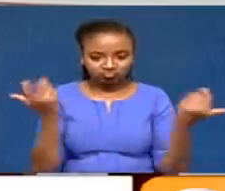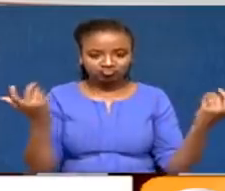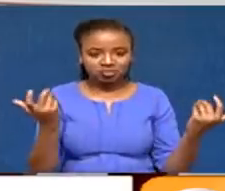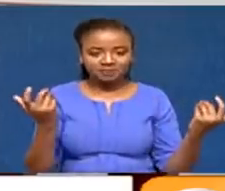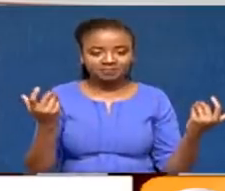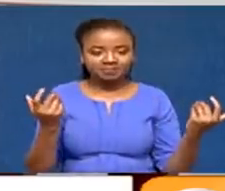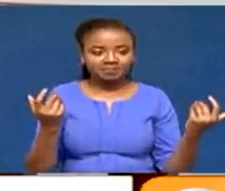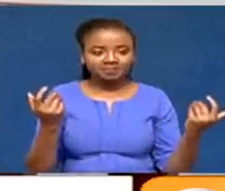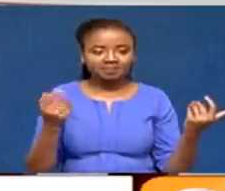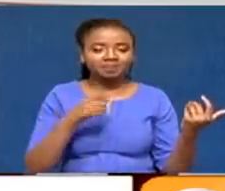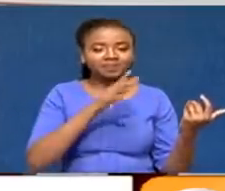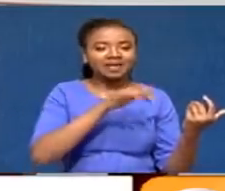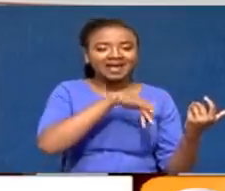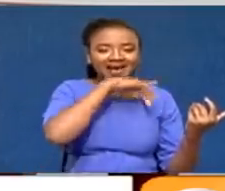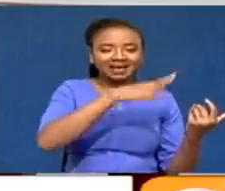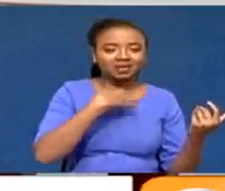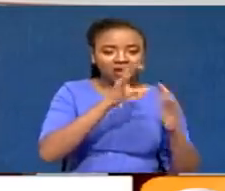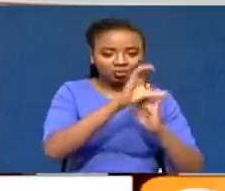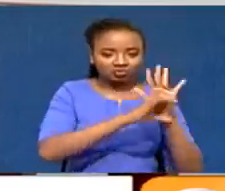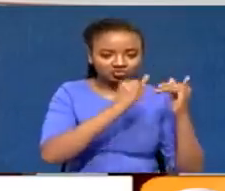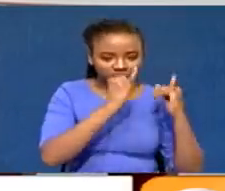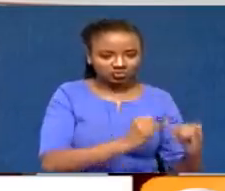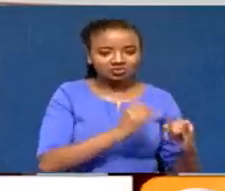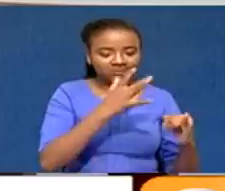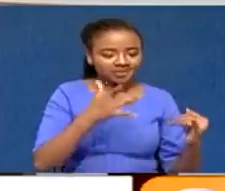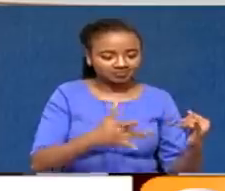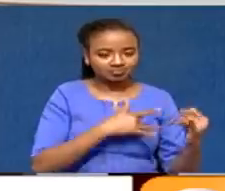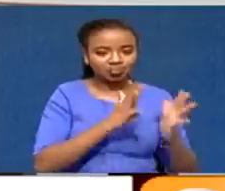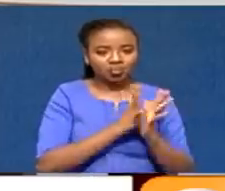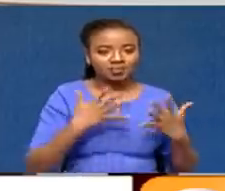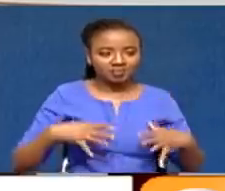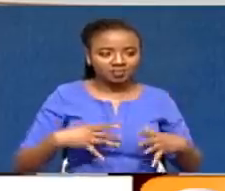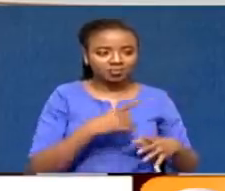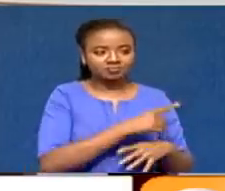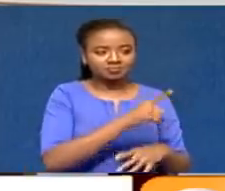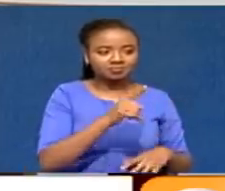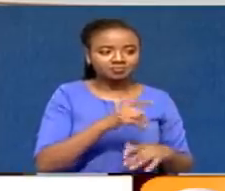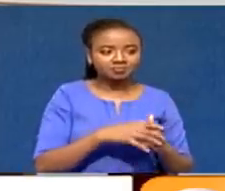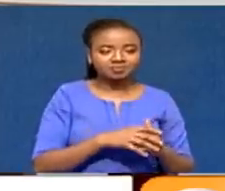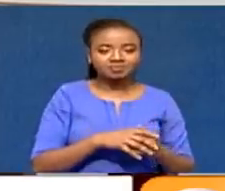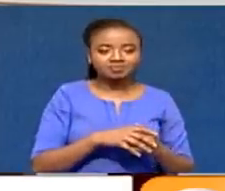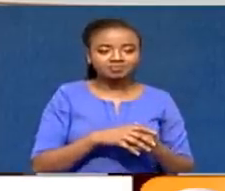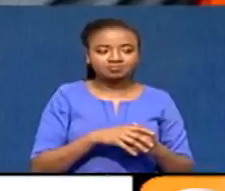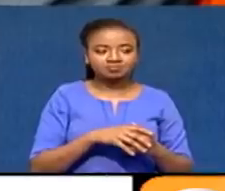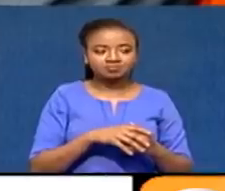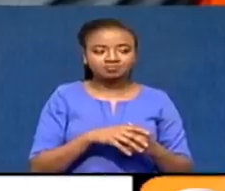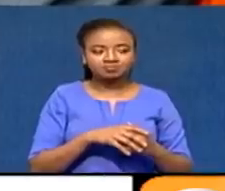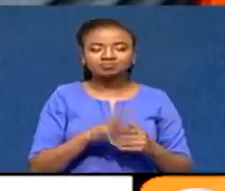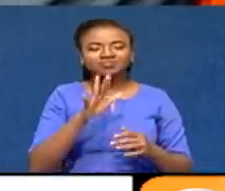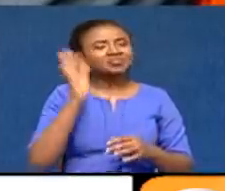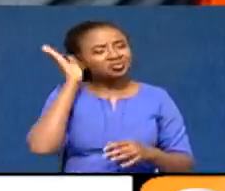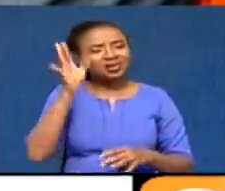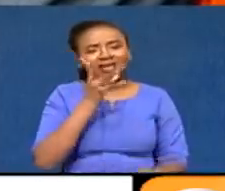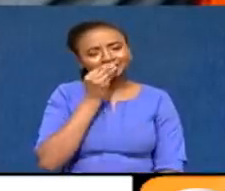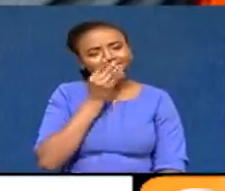one, Raila wanted power. A new constitution. No, that was a people-driven constitution. It is Kibaki who gave us Kibaki, a constitution. Kibaki, Honorable Duale, can you